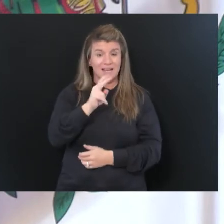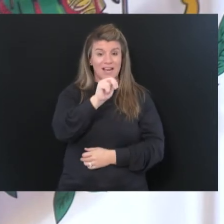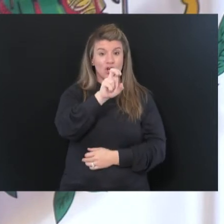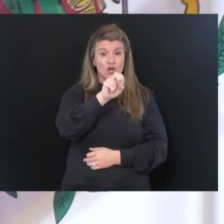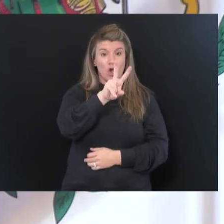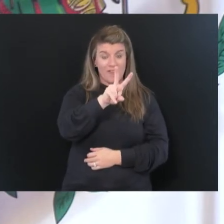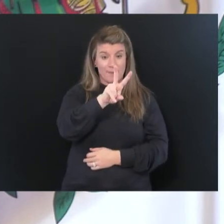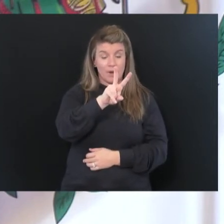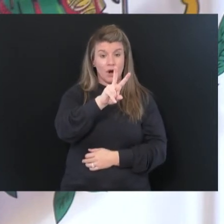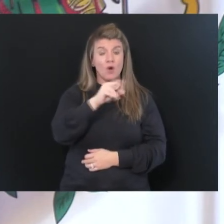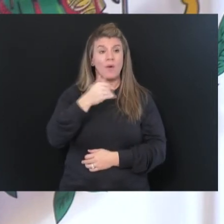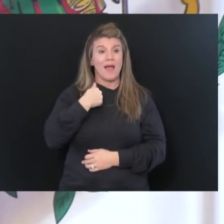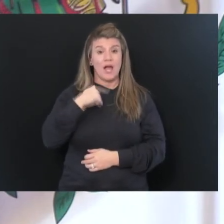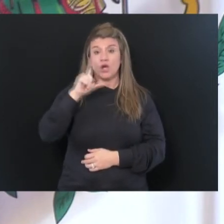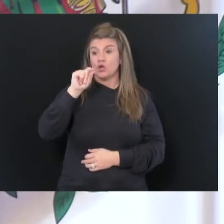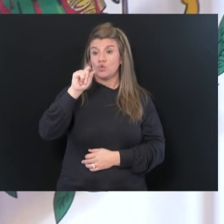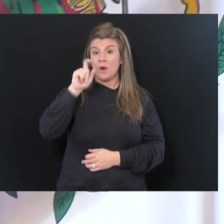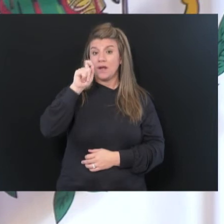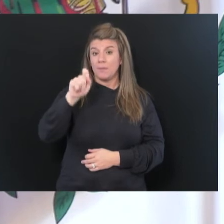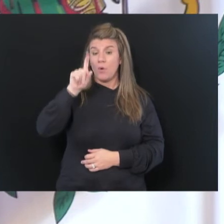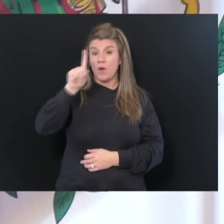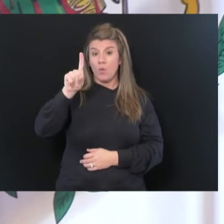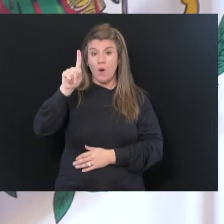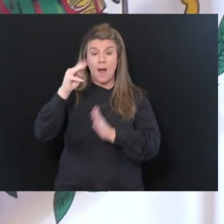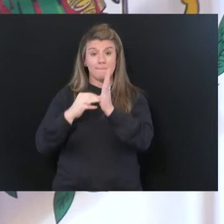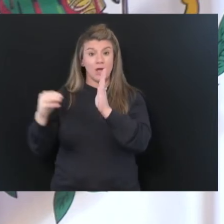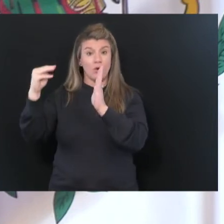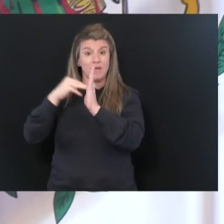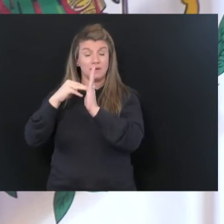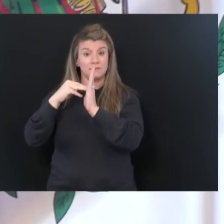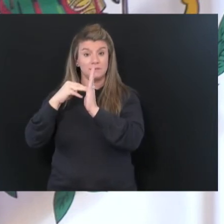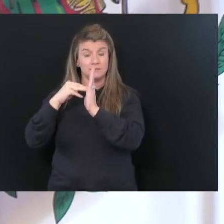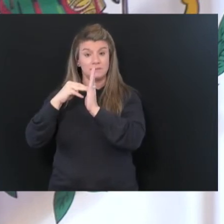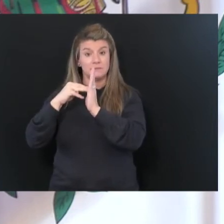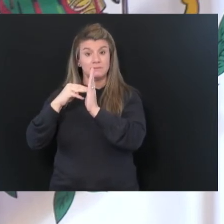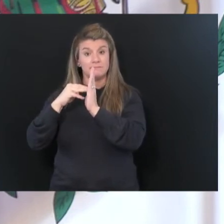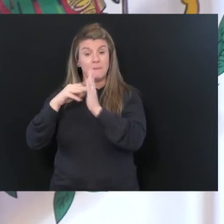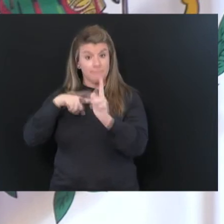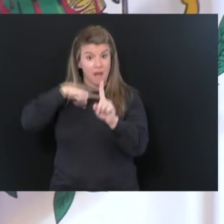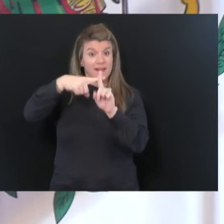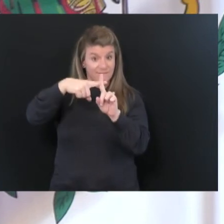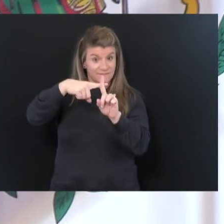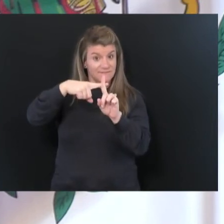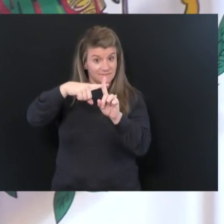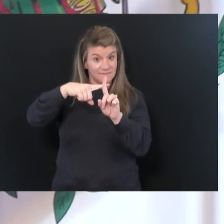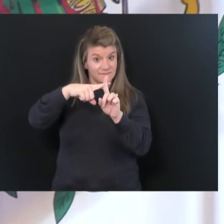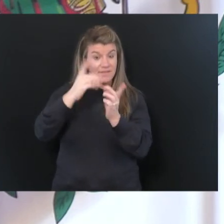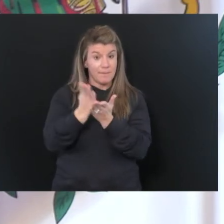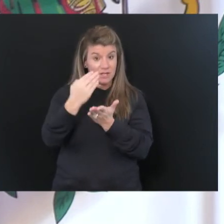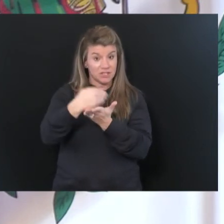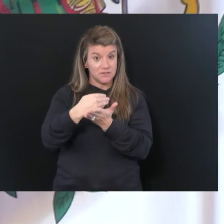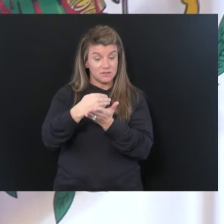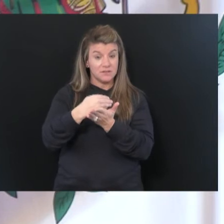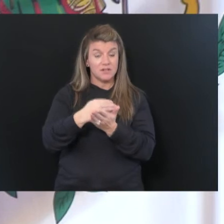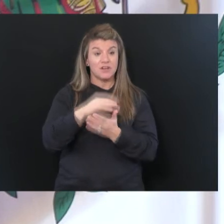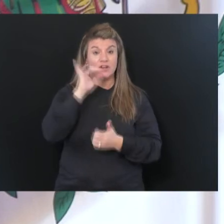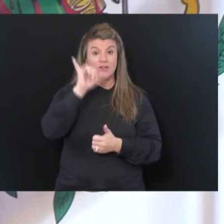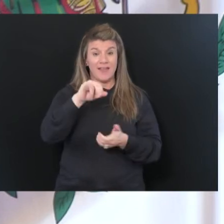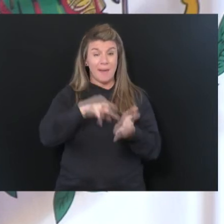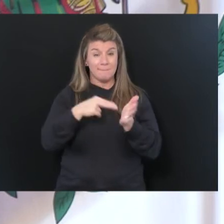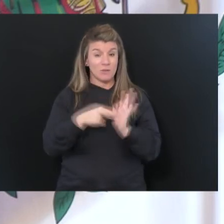another $20.1 million above budget. We came in, that makes 5